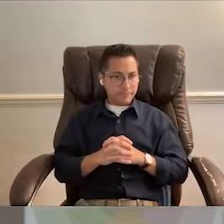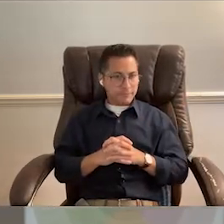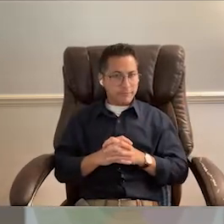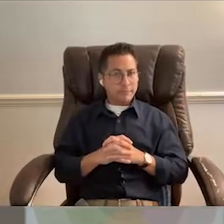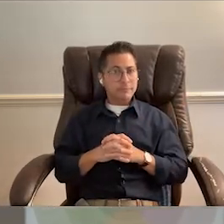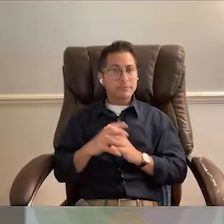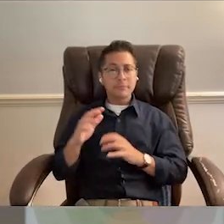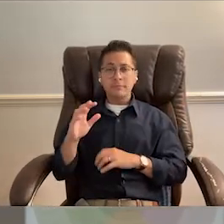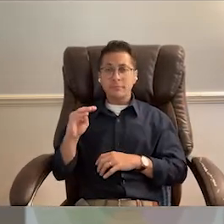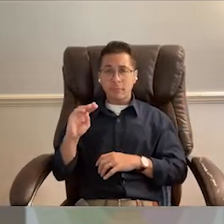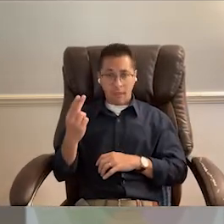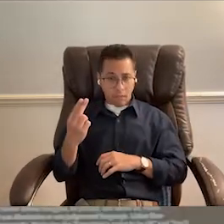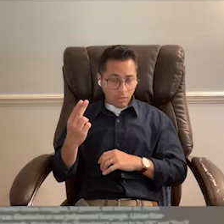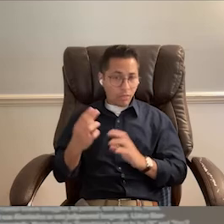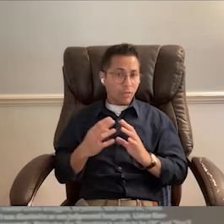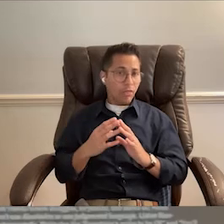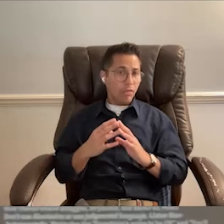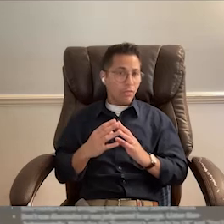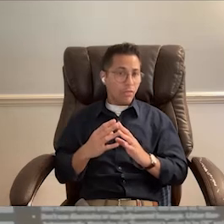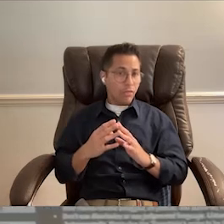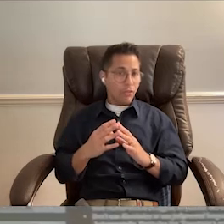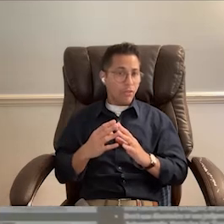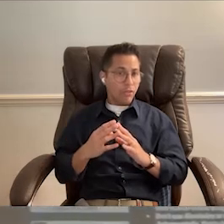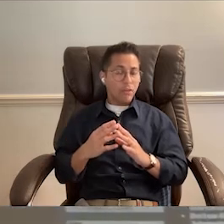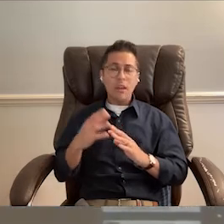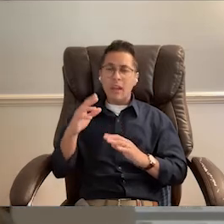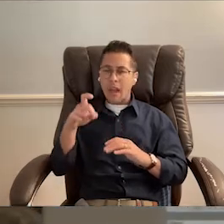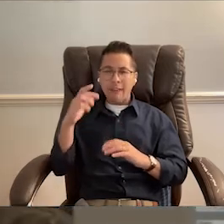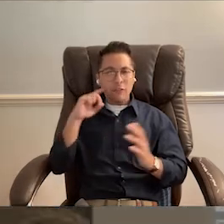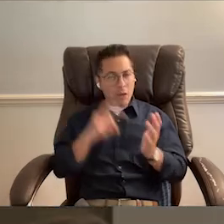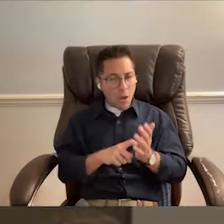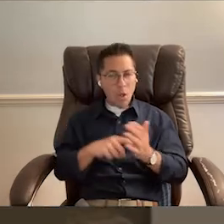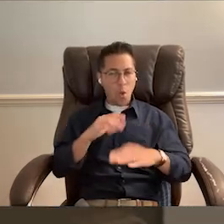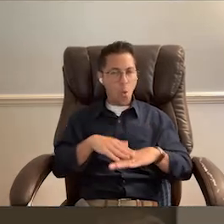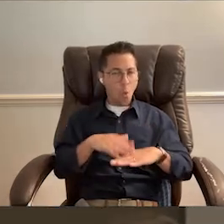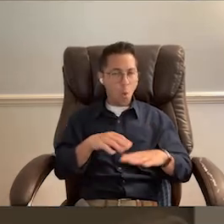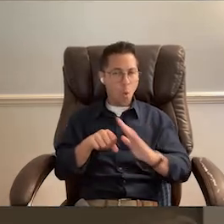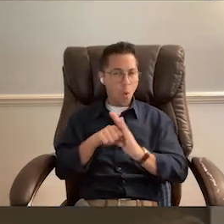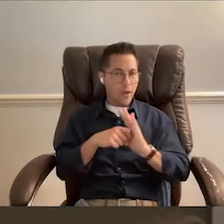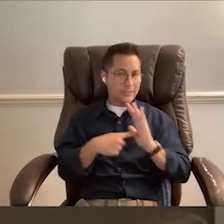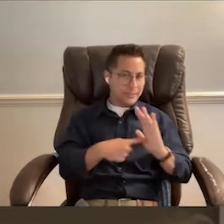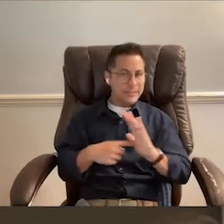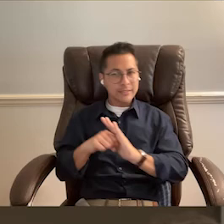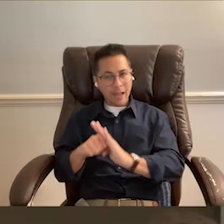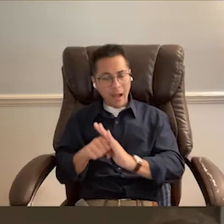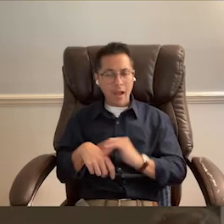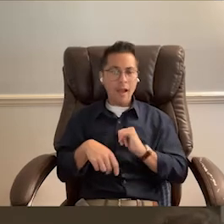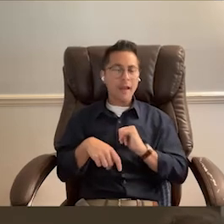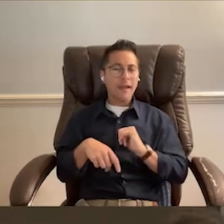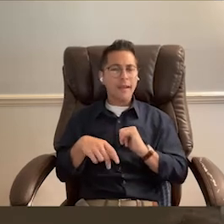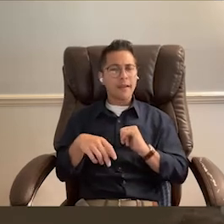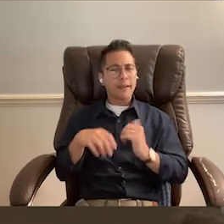understand too. How to help is knowing